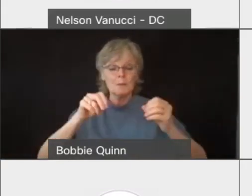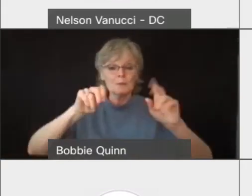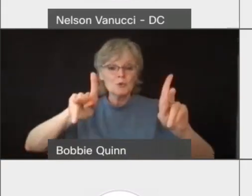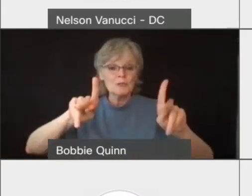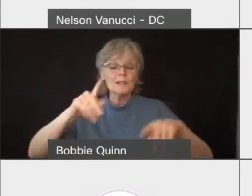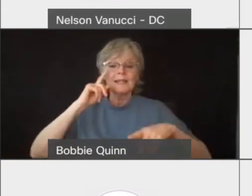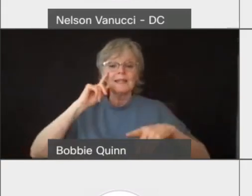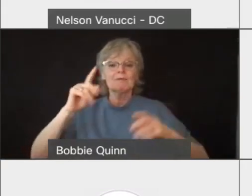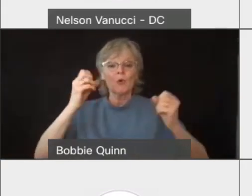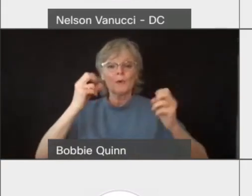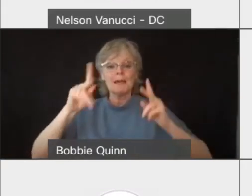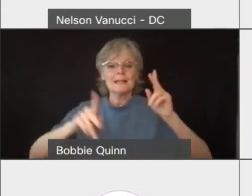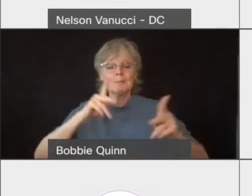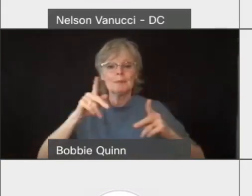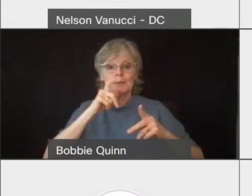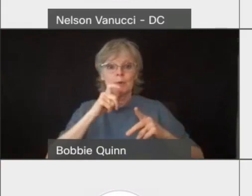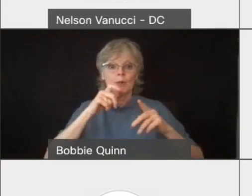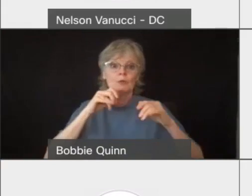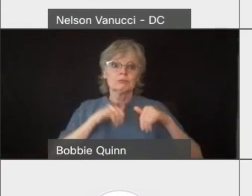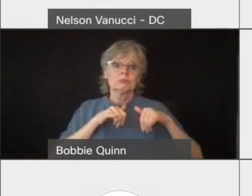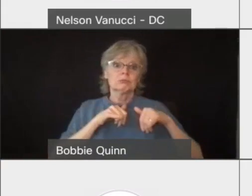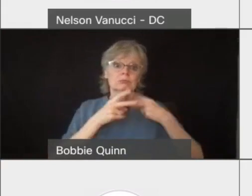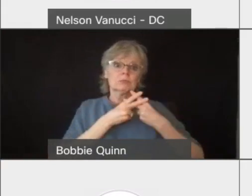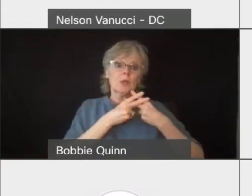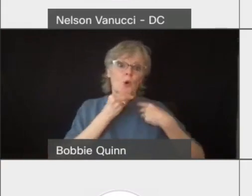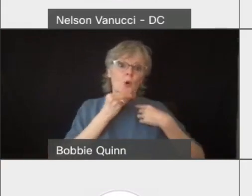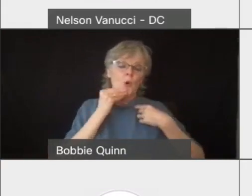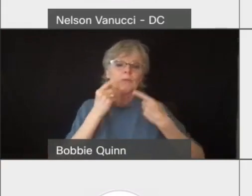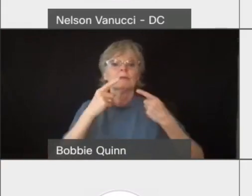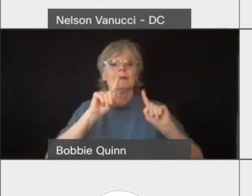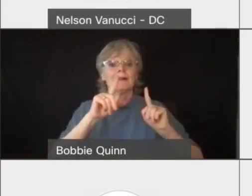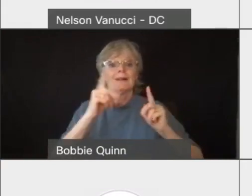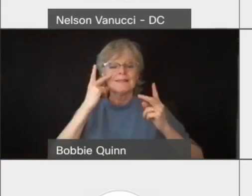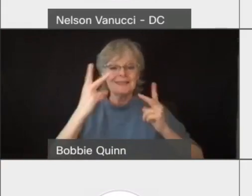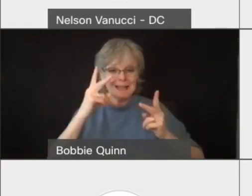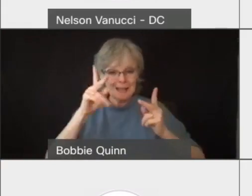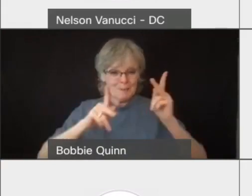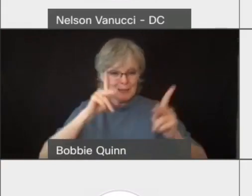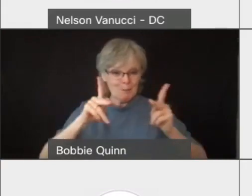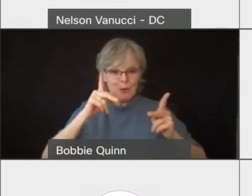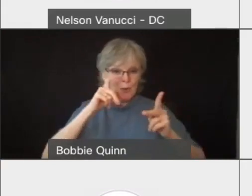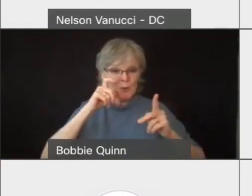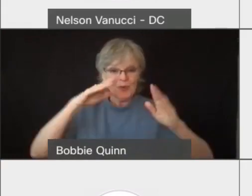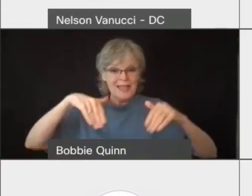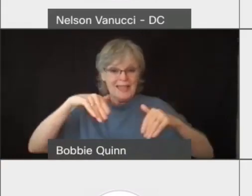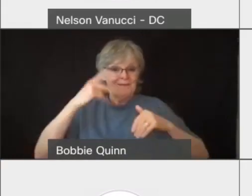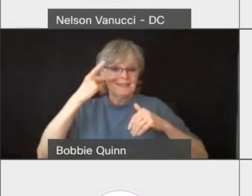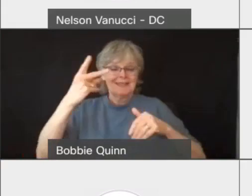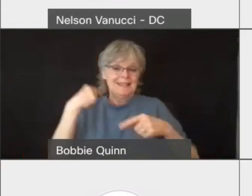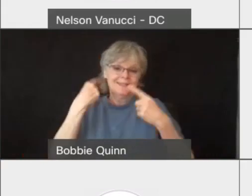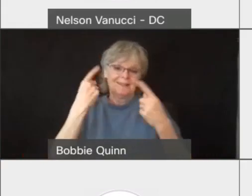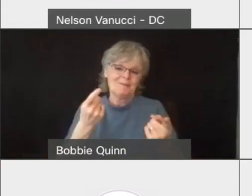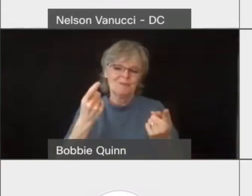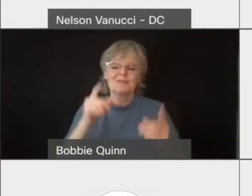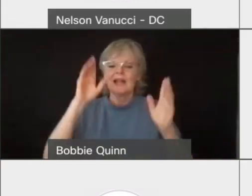folks who have been at home all this time to see people who they knew who they haven't been able to see. So I'm hoping